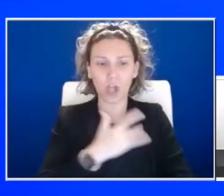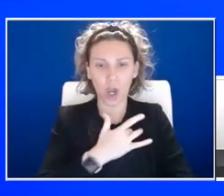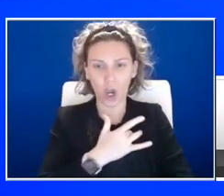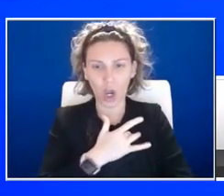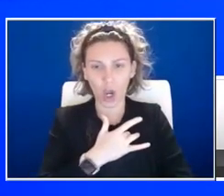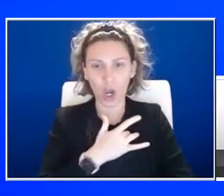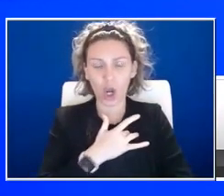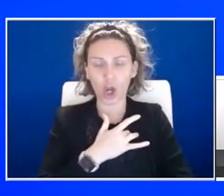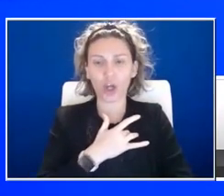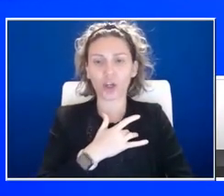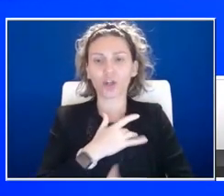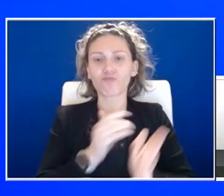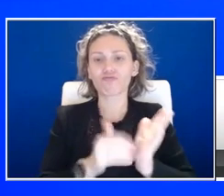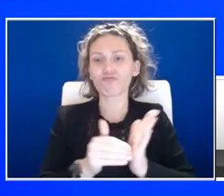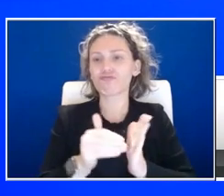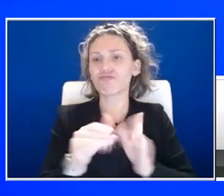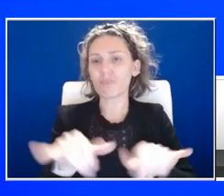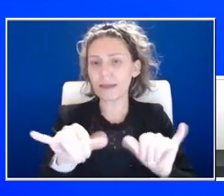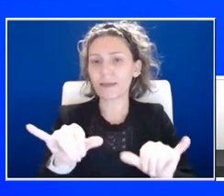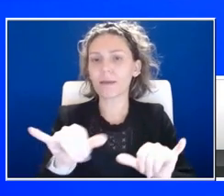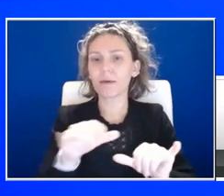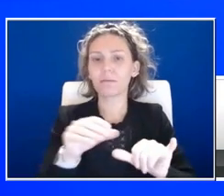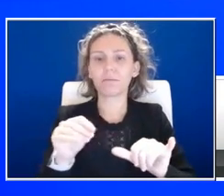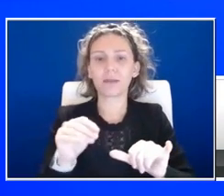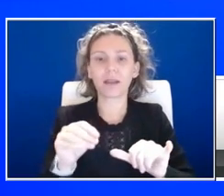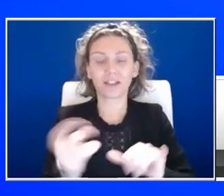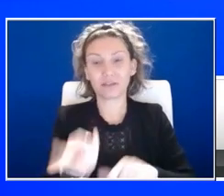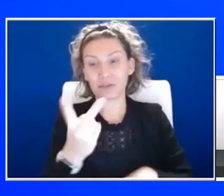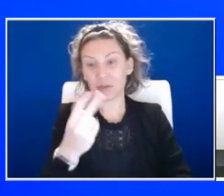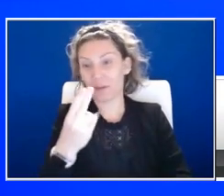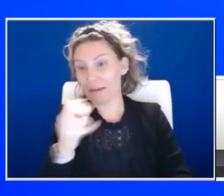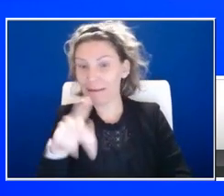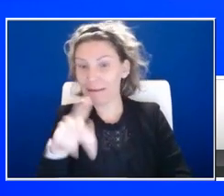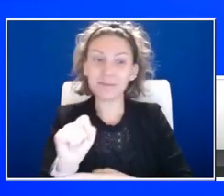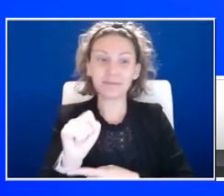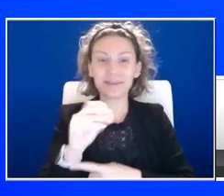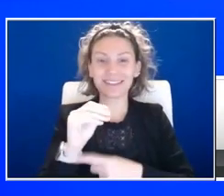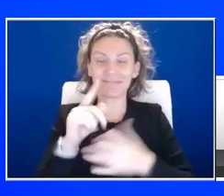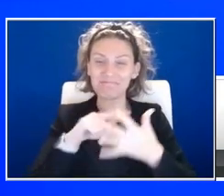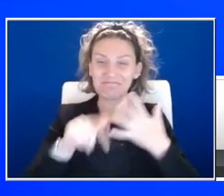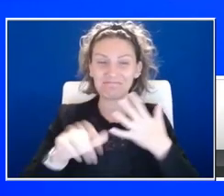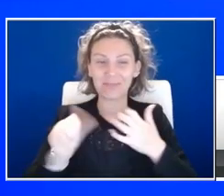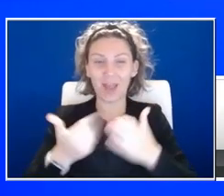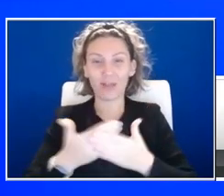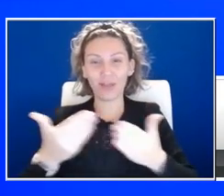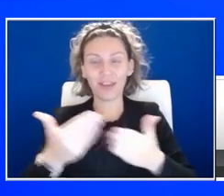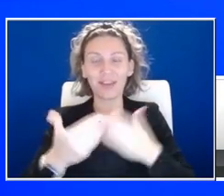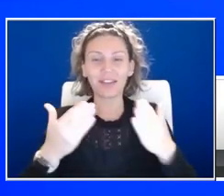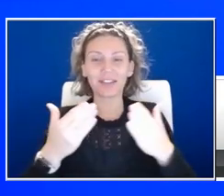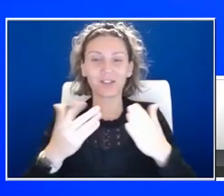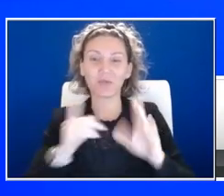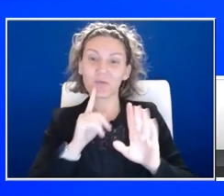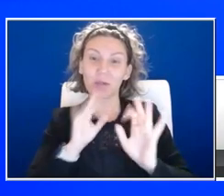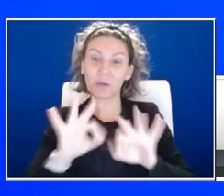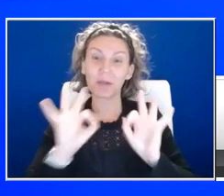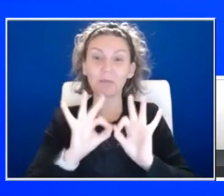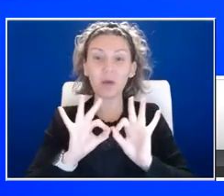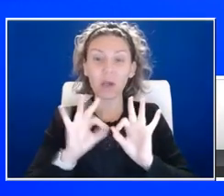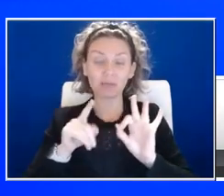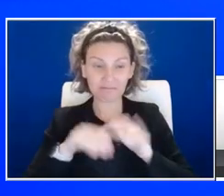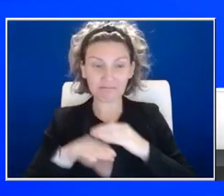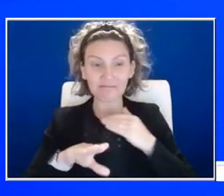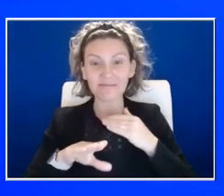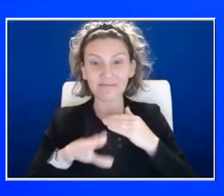and two hips and some other things. And so it's very important that he get in and be and keep a